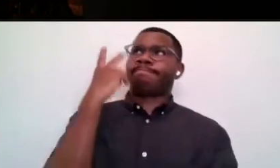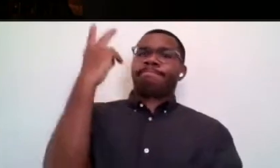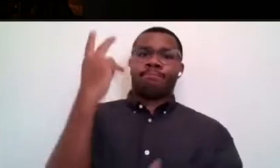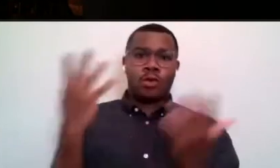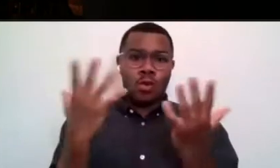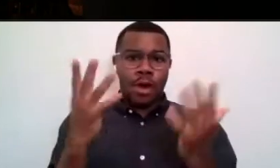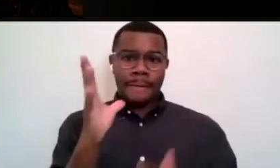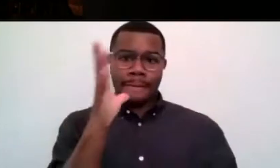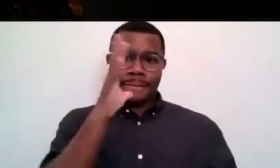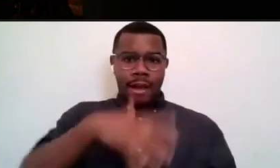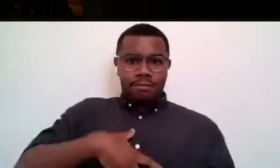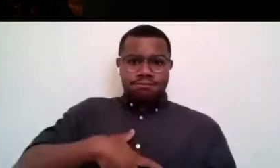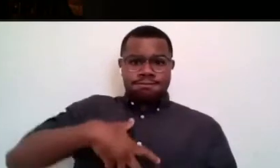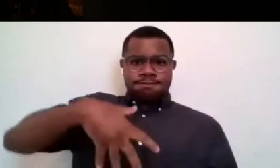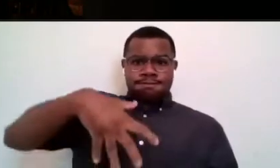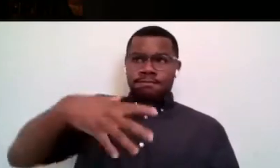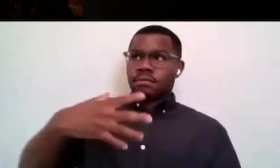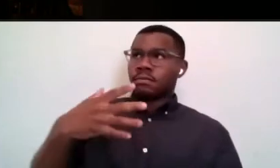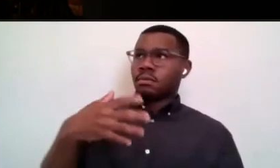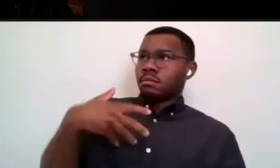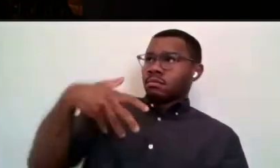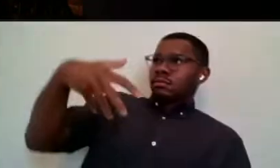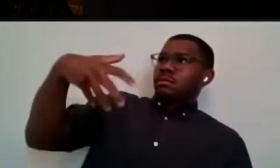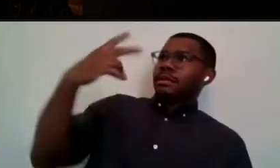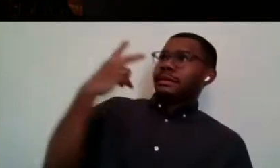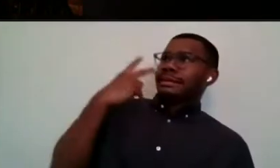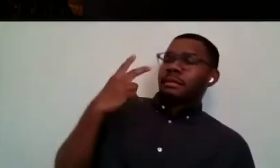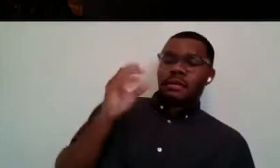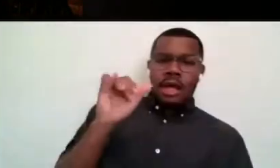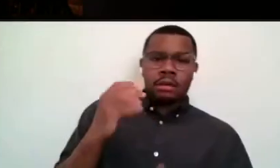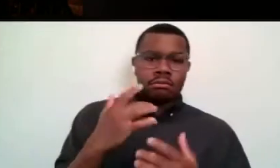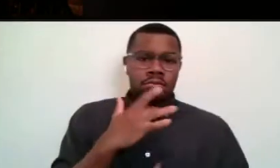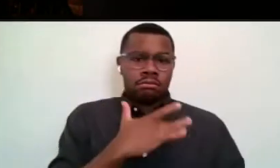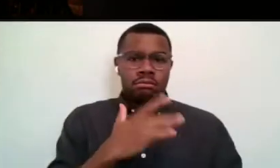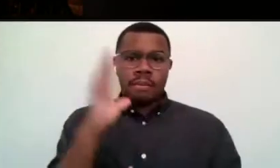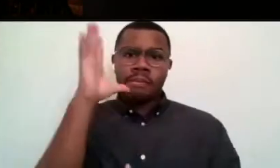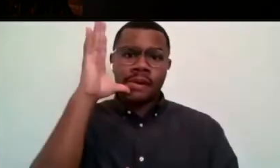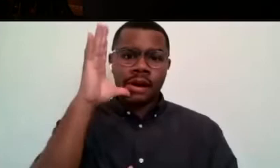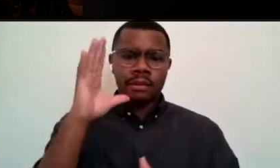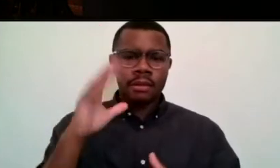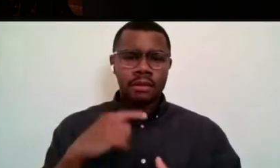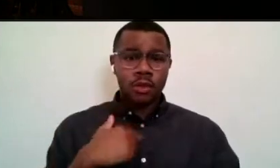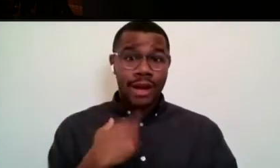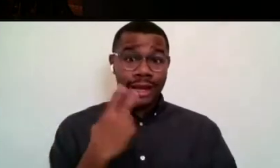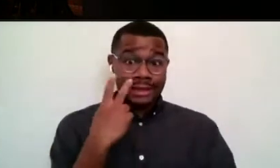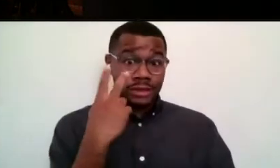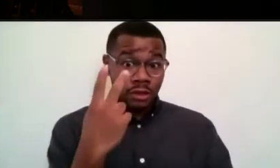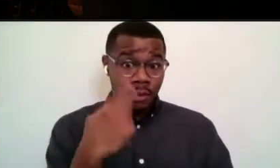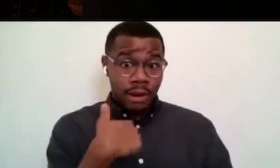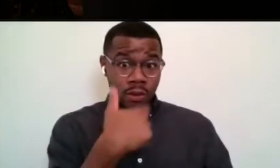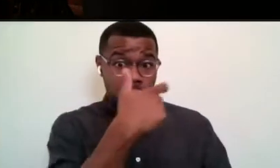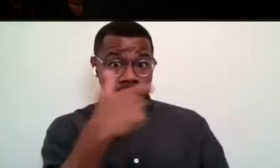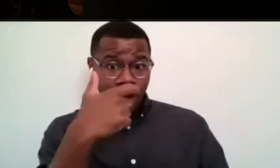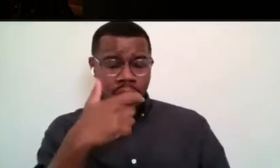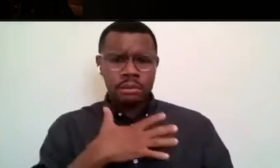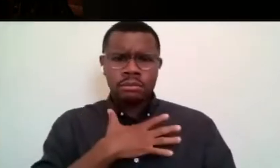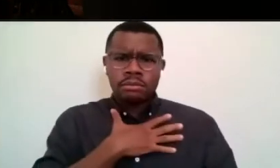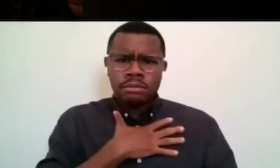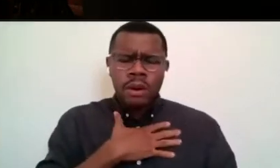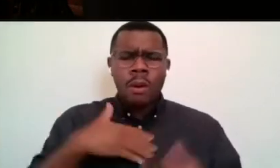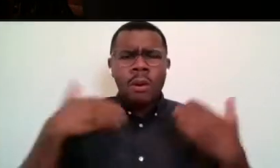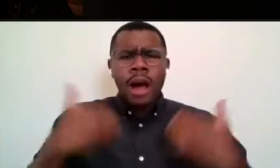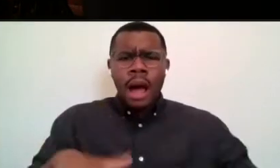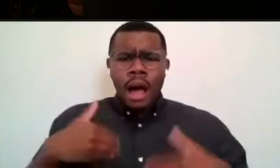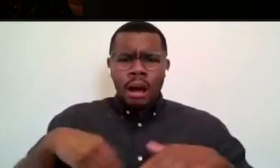that connection that I felt all that happened when I saw it. I thought, oh, my God, and this man who's sitting on top of him, don't you